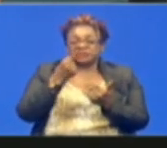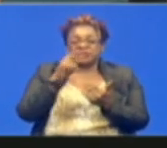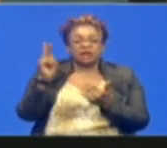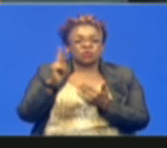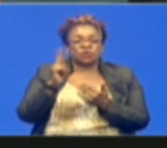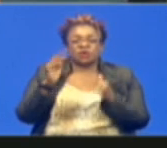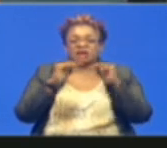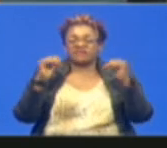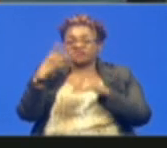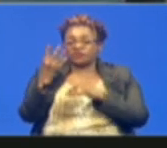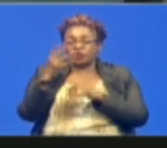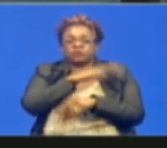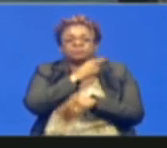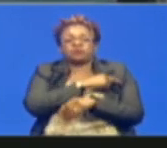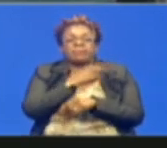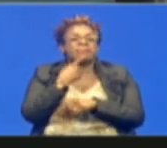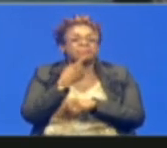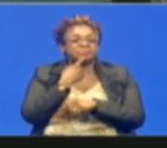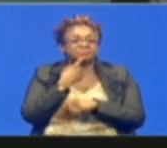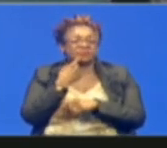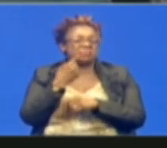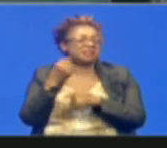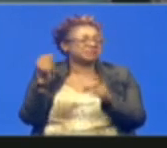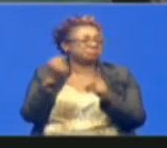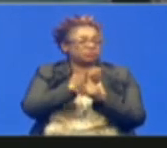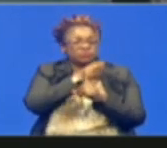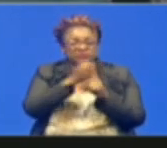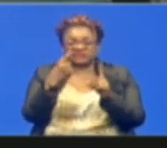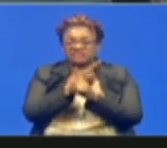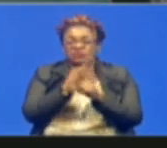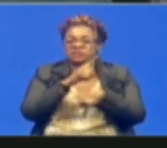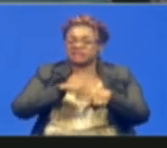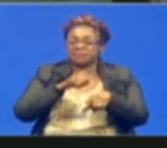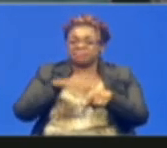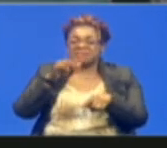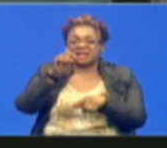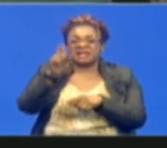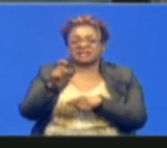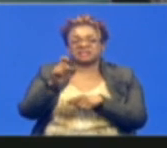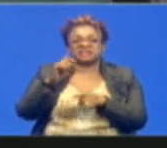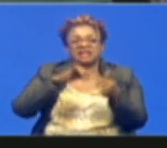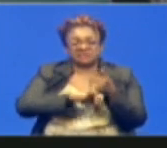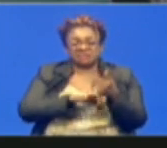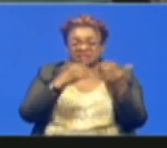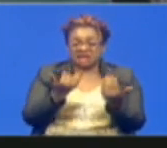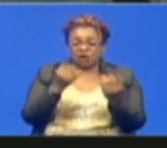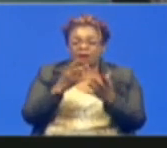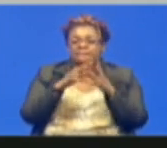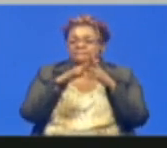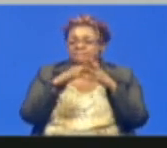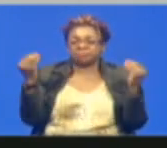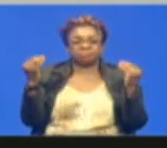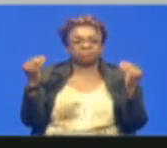Level 4 Hospital, says she's been assaulted a number of times by her ex-lover, who's now gone into hiding.